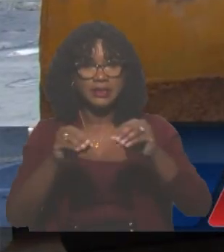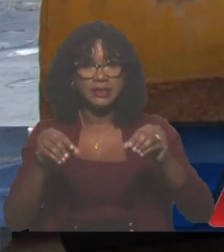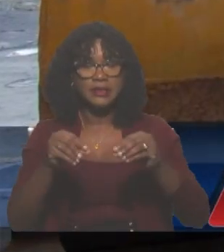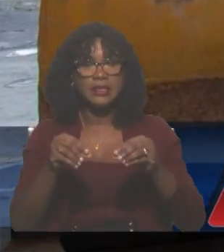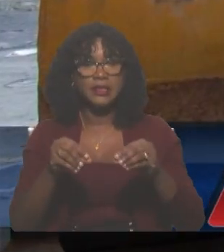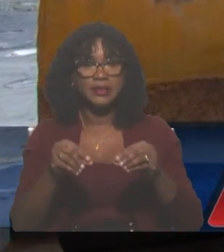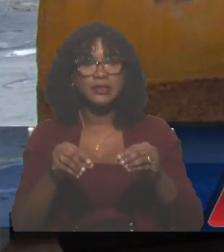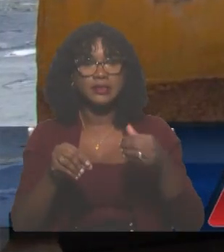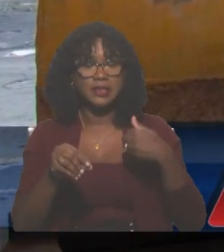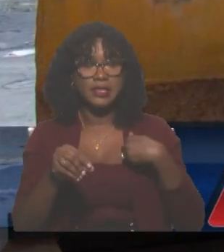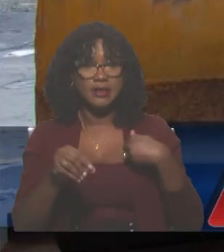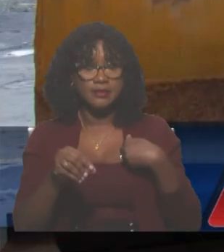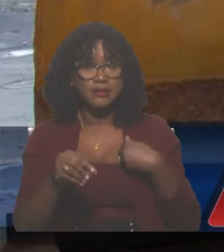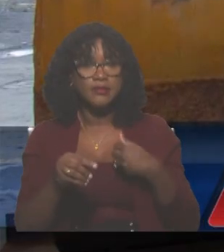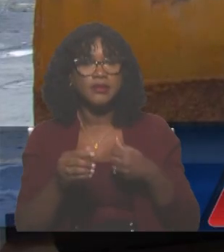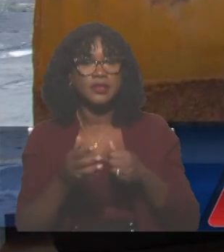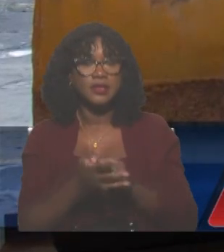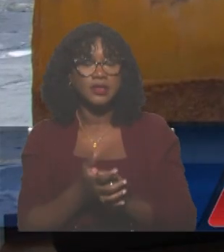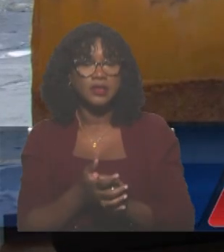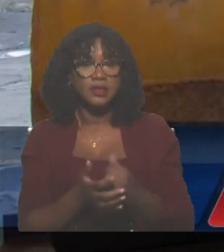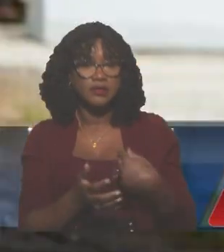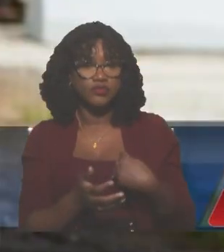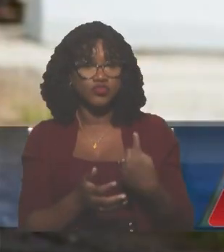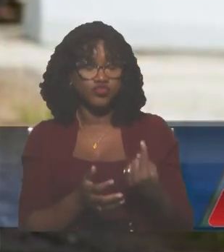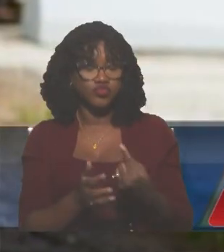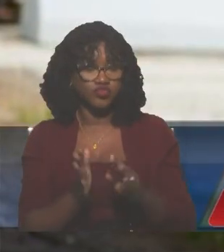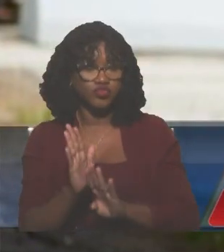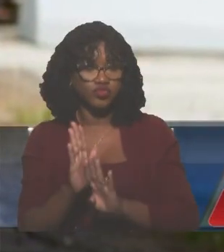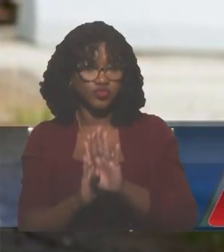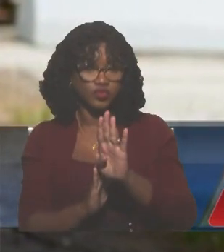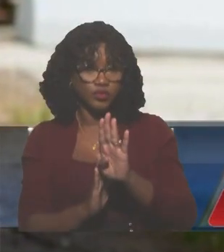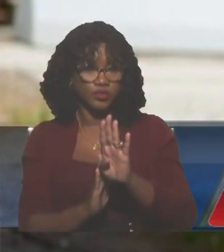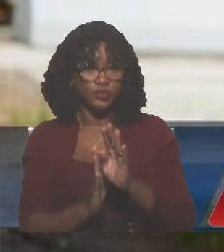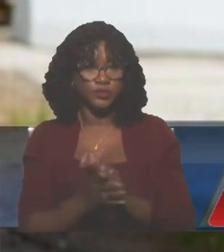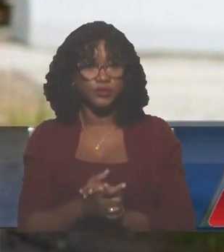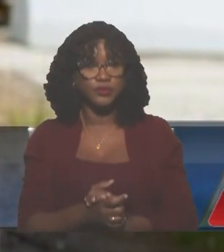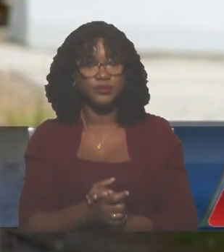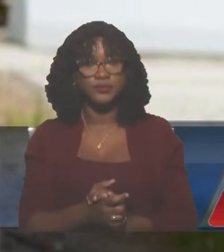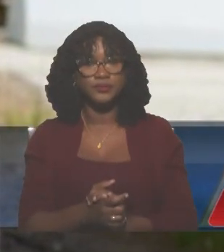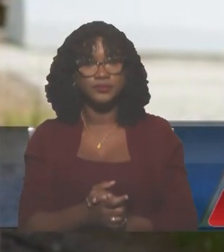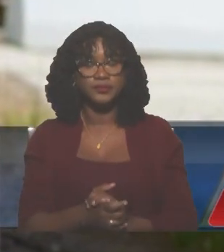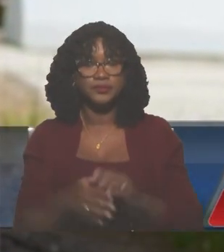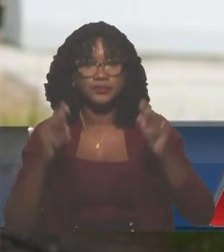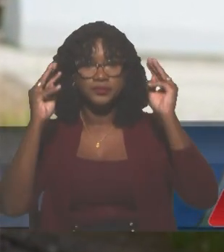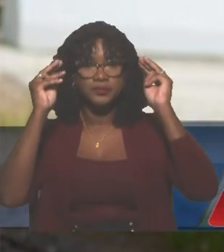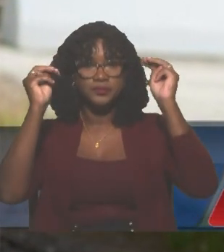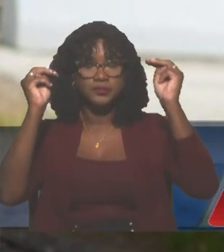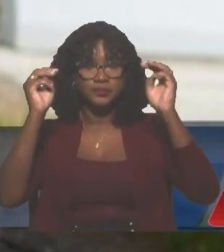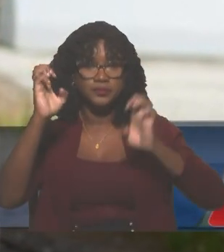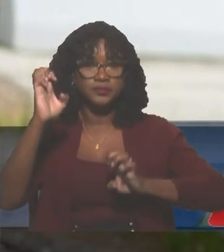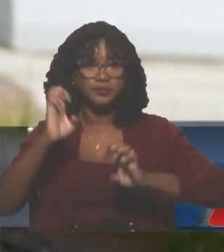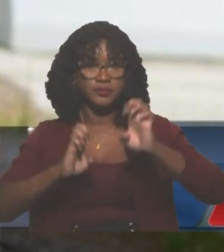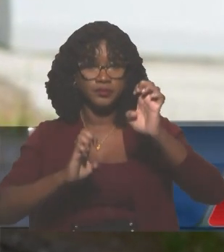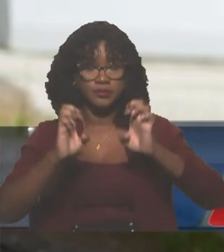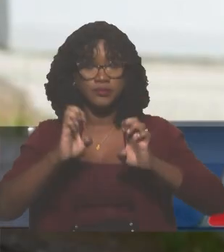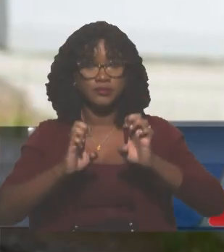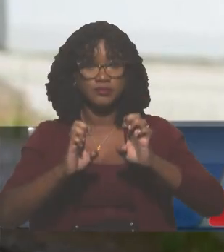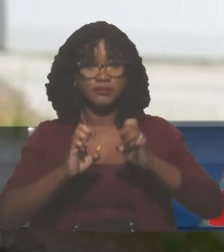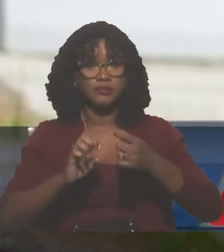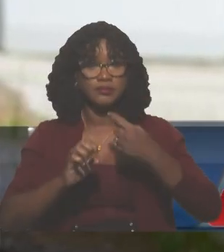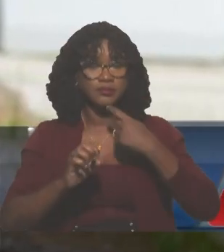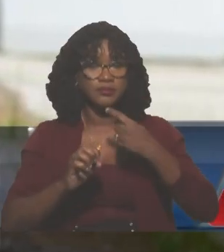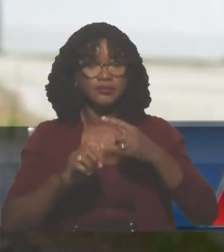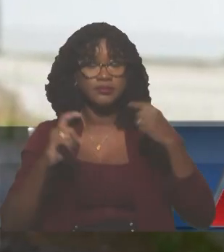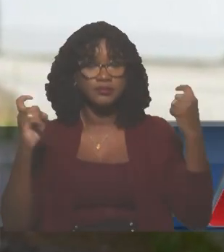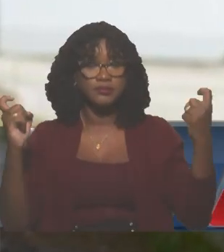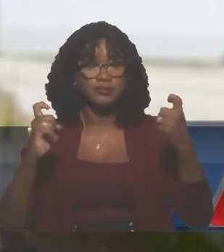encountered and are being assessed as a potential standalone development opportunity. The Ministry of Energy and Energy Industries has indicated that